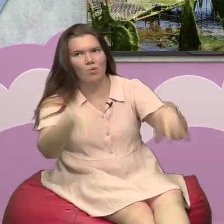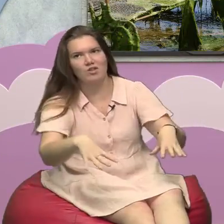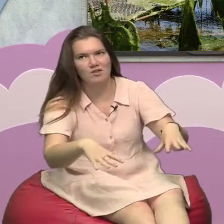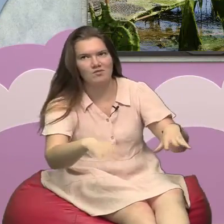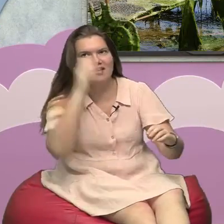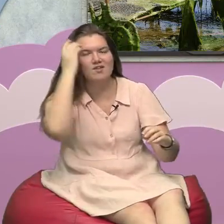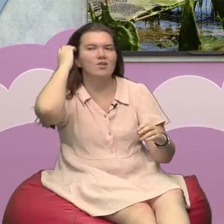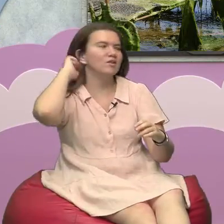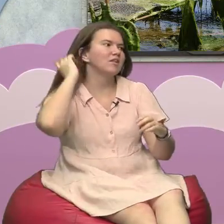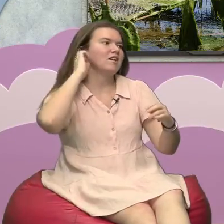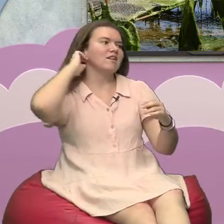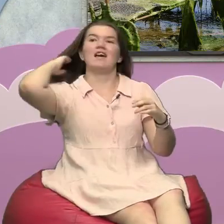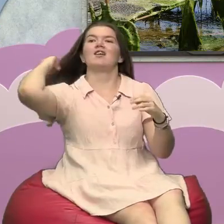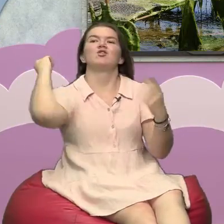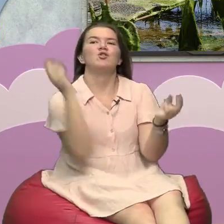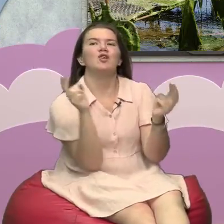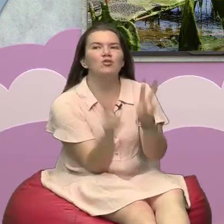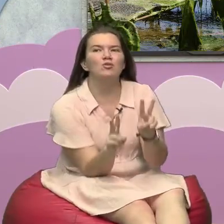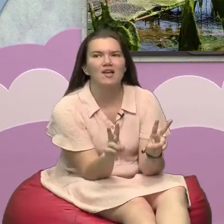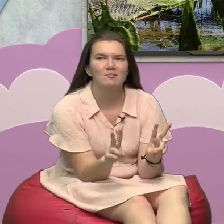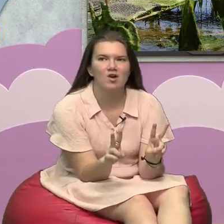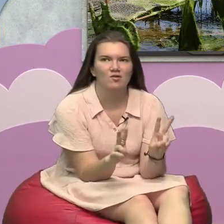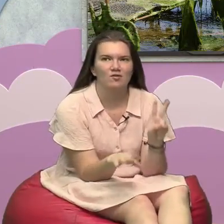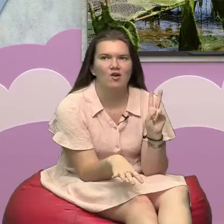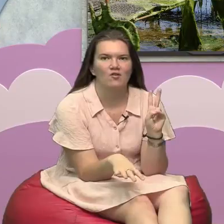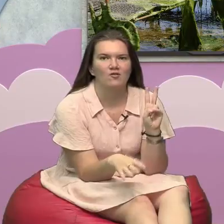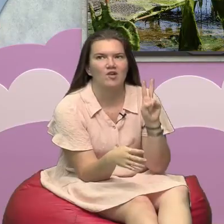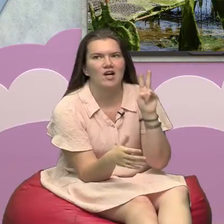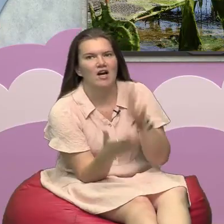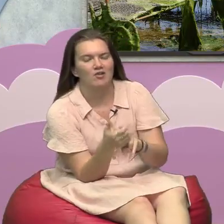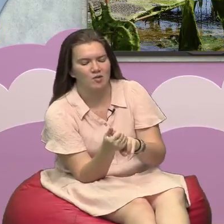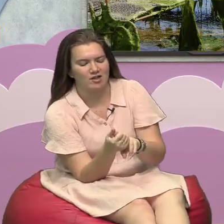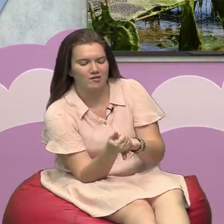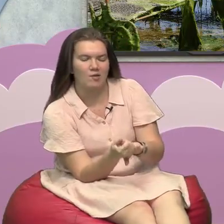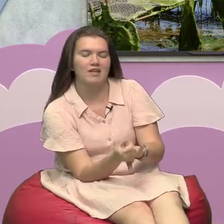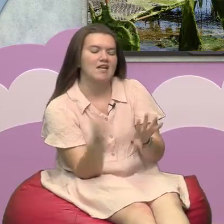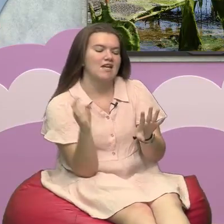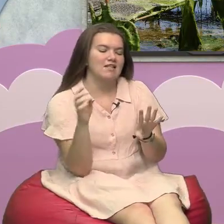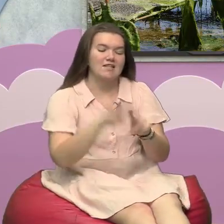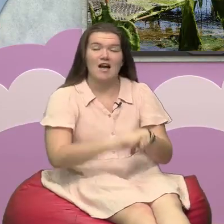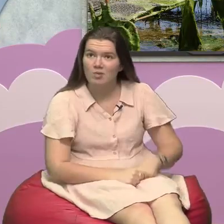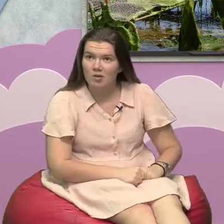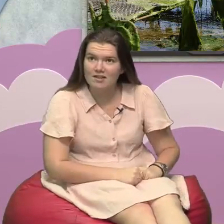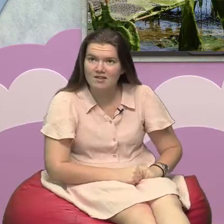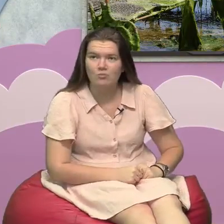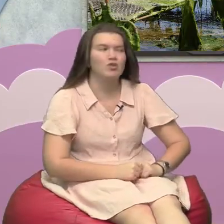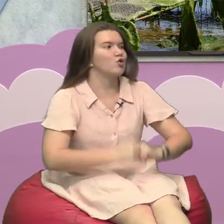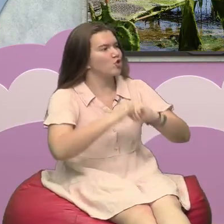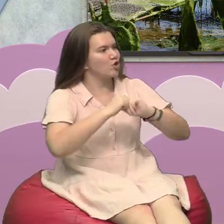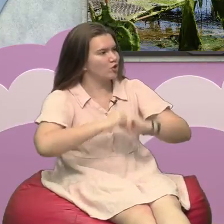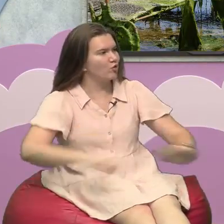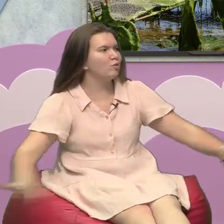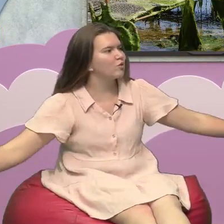just water, right? Just water. Yeah, so you get two types of hydroponic farming. It is hydroponics,